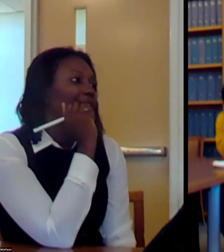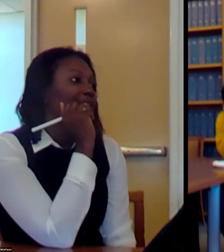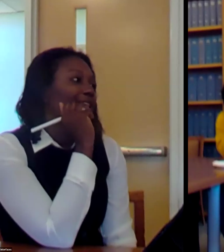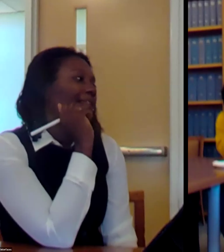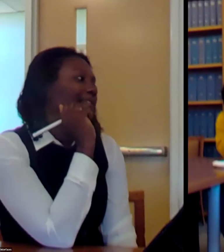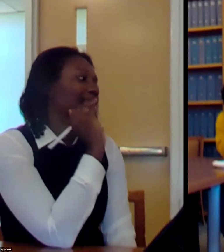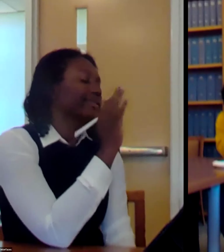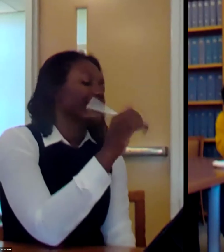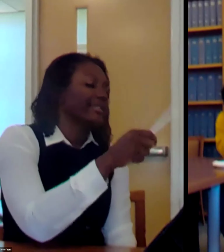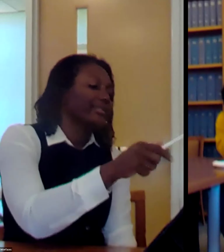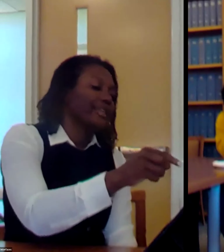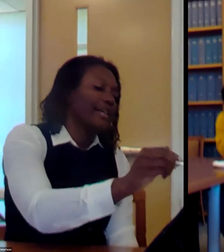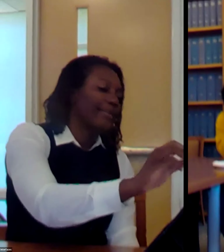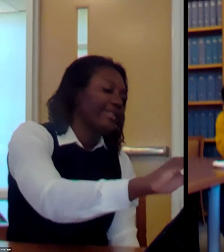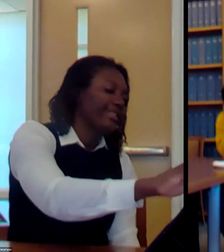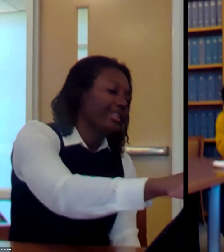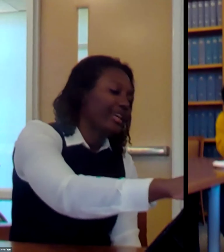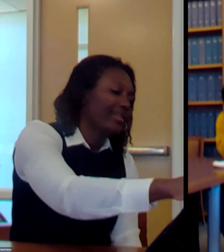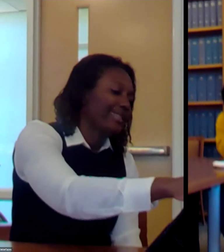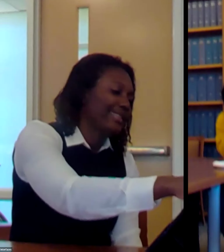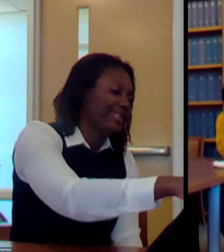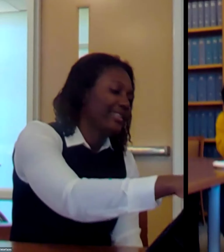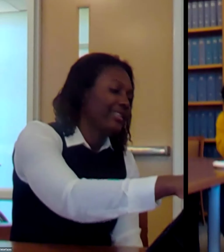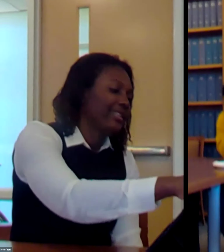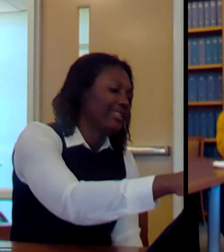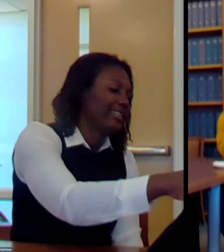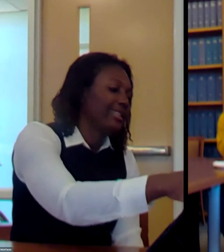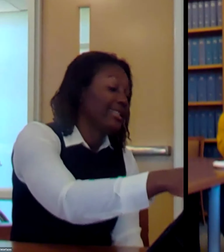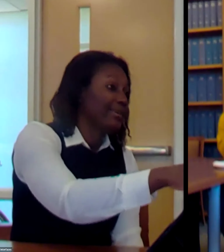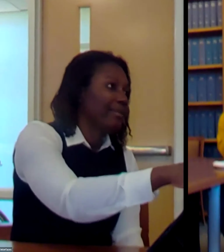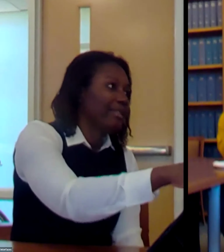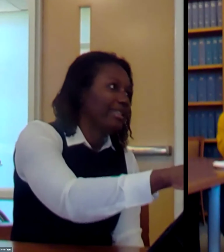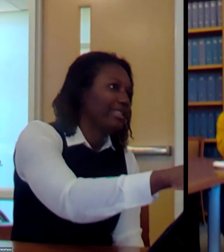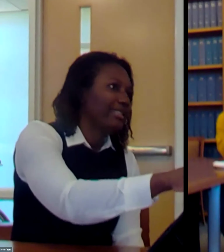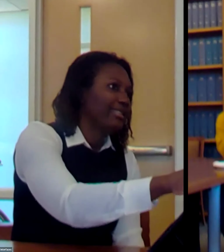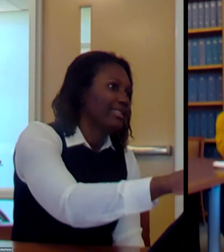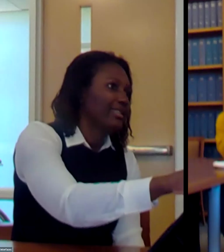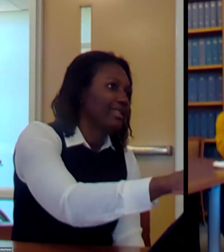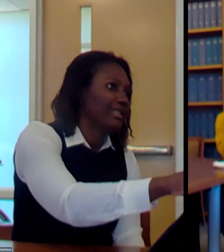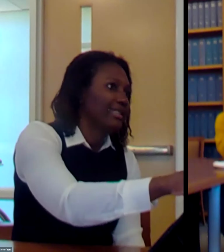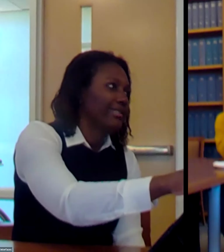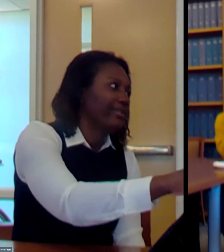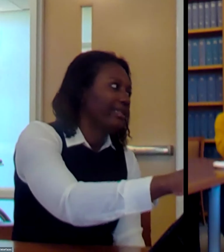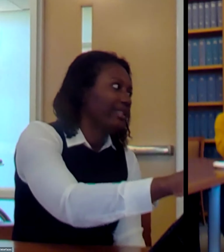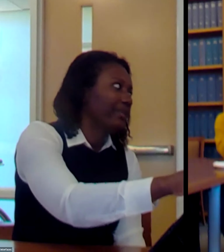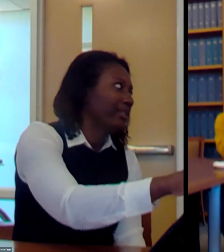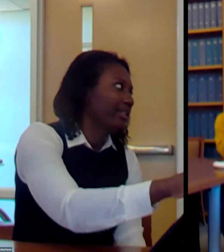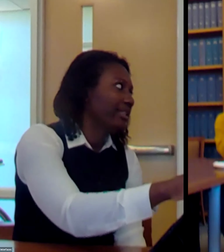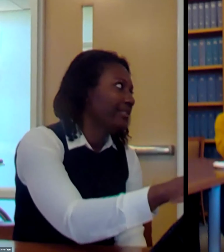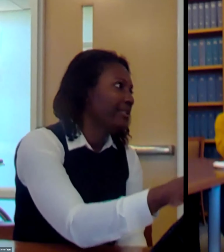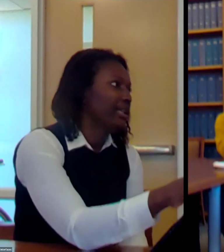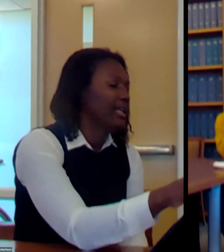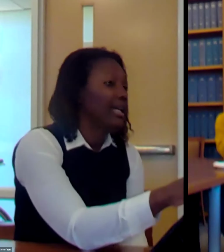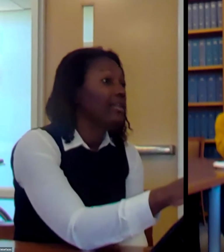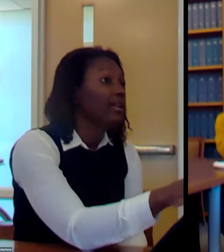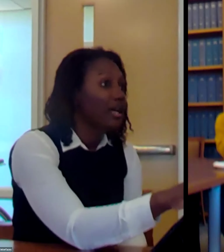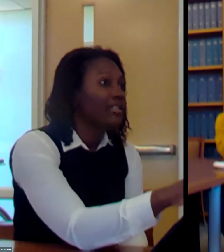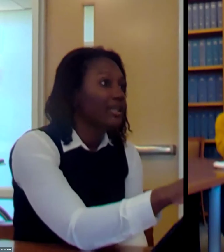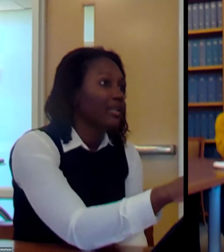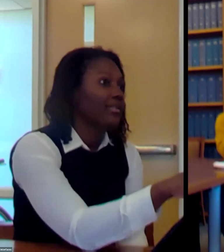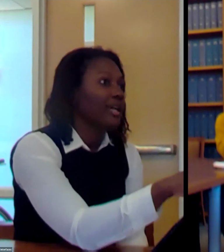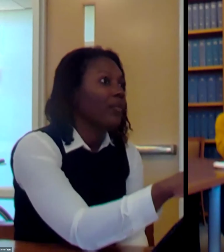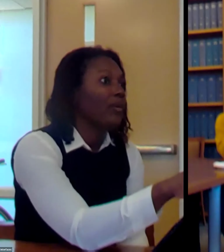that. I mean, so basically like in research, your currency is publications to show that like you can be like productive.